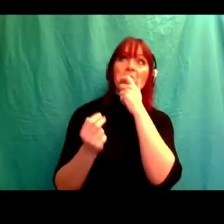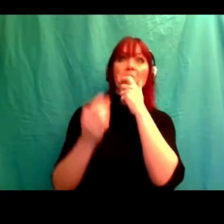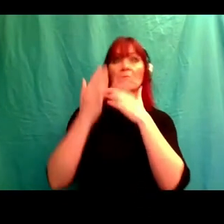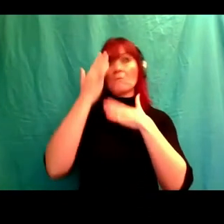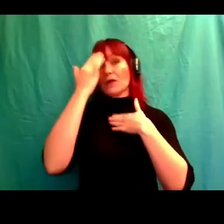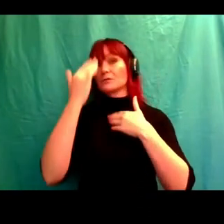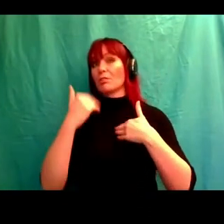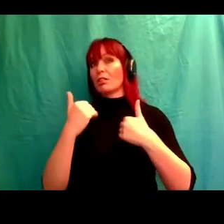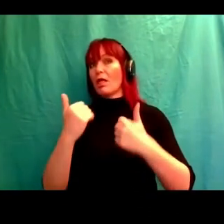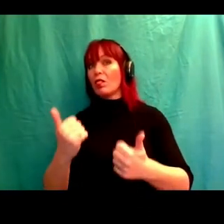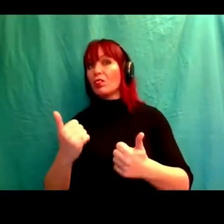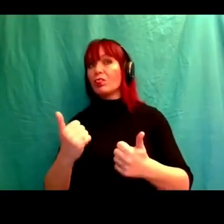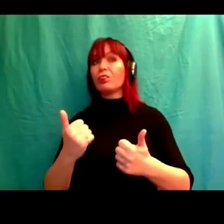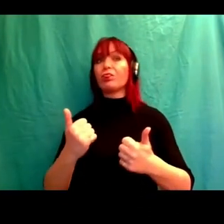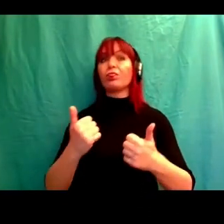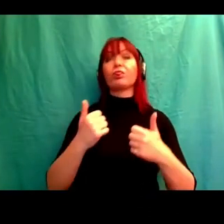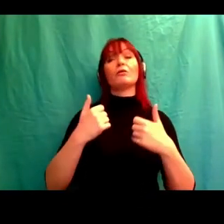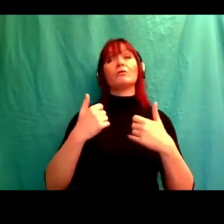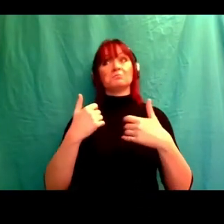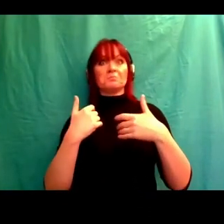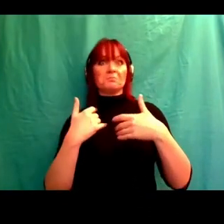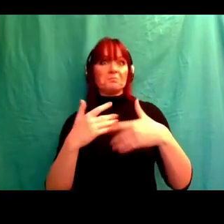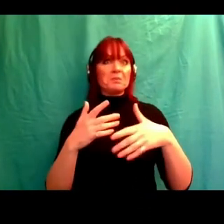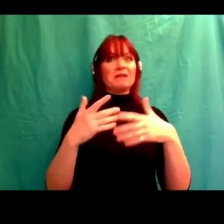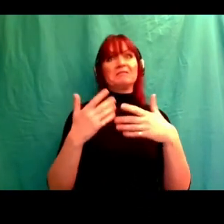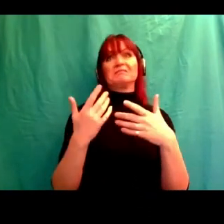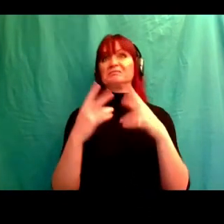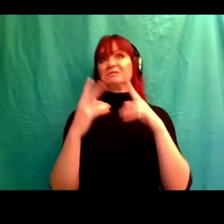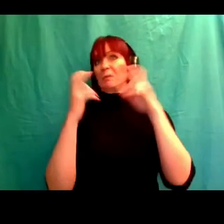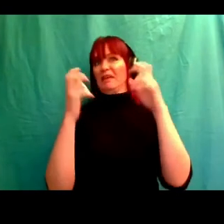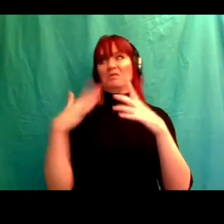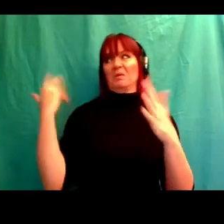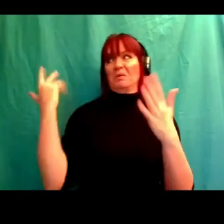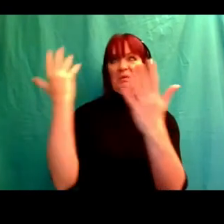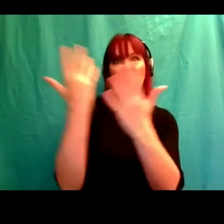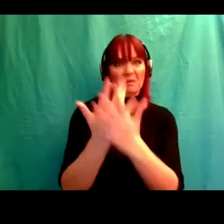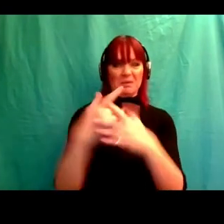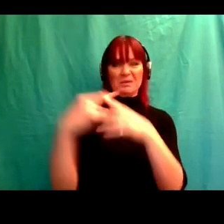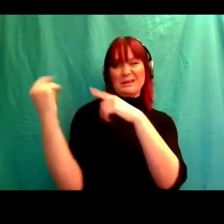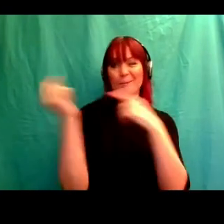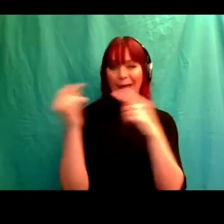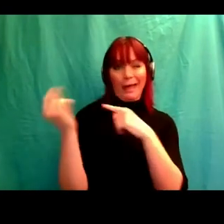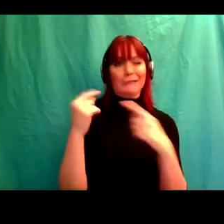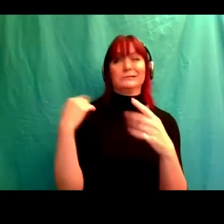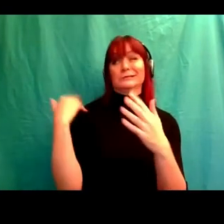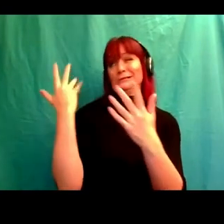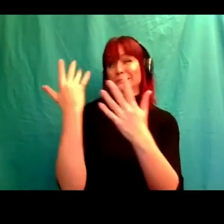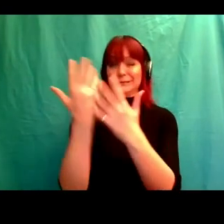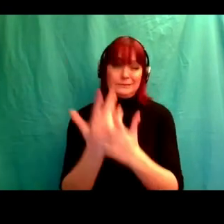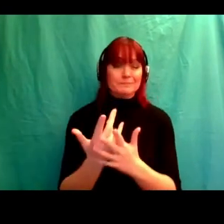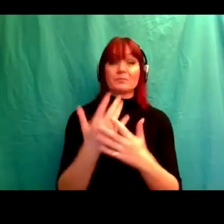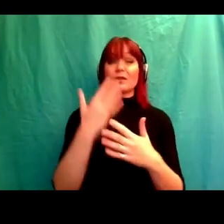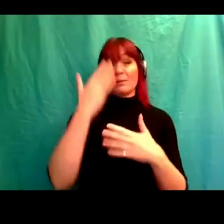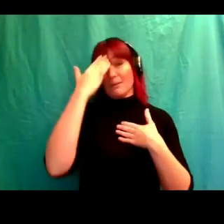getting a different engagement in public debate and in public policy before the pandemic struck. So we had a mental health